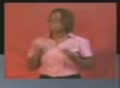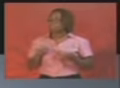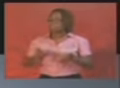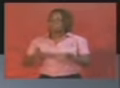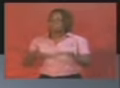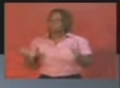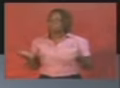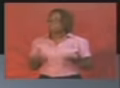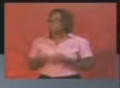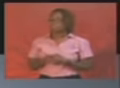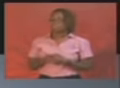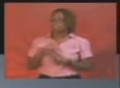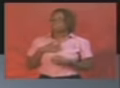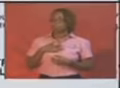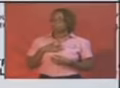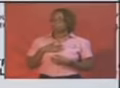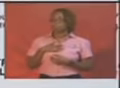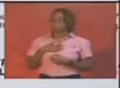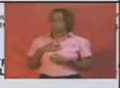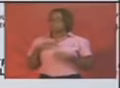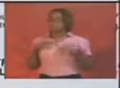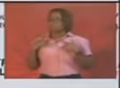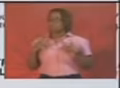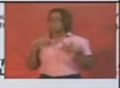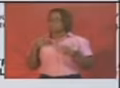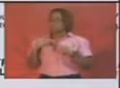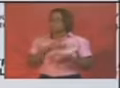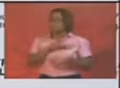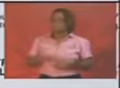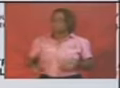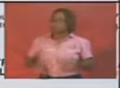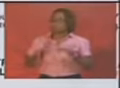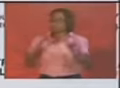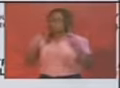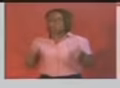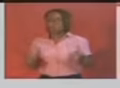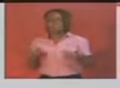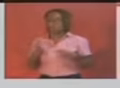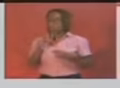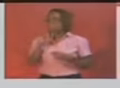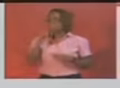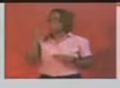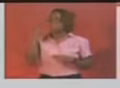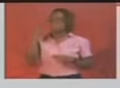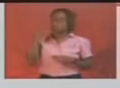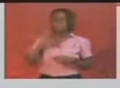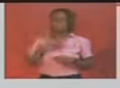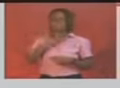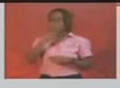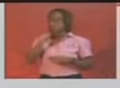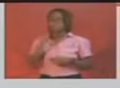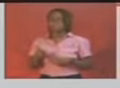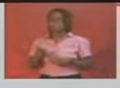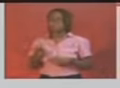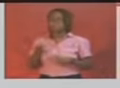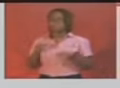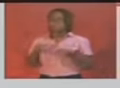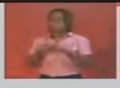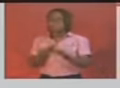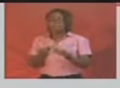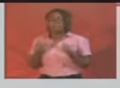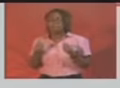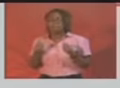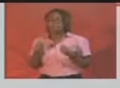Thank you. All right, so the percentage of what we're trying to achieve long-term in terms of herd immunity is we're trying to get 70% of the